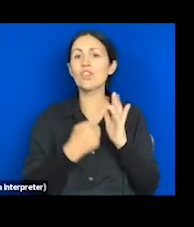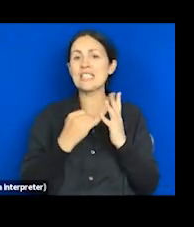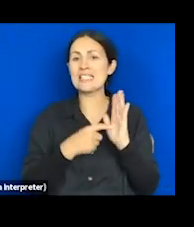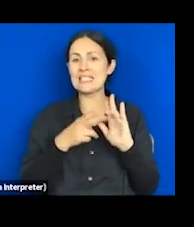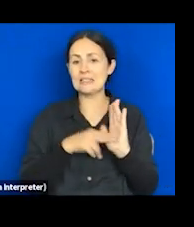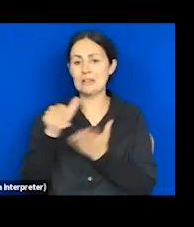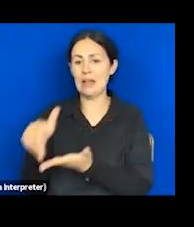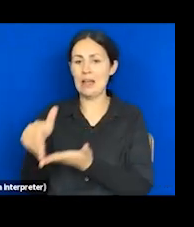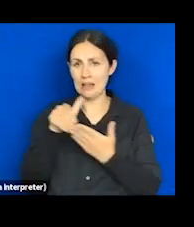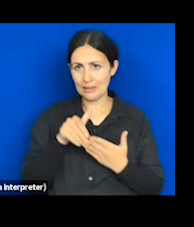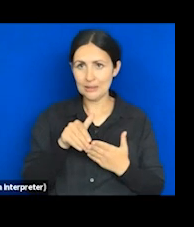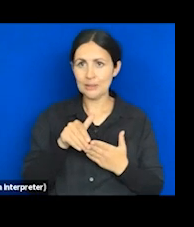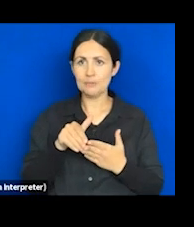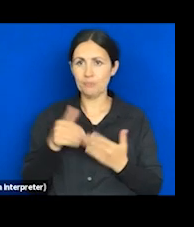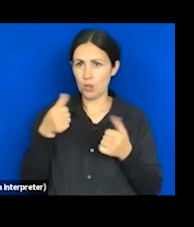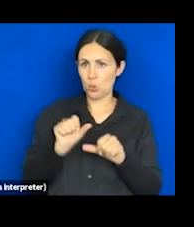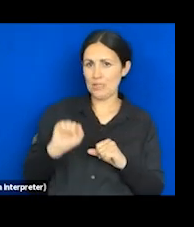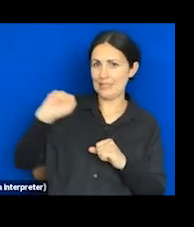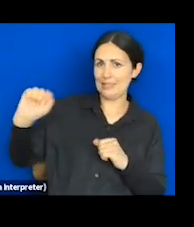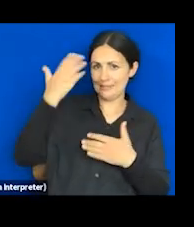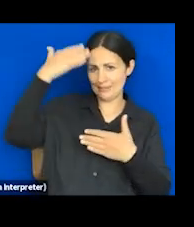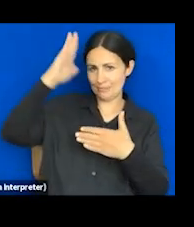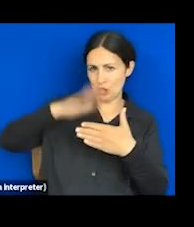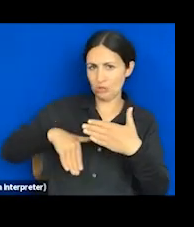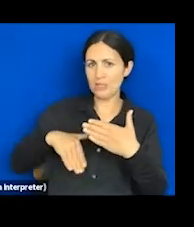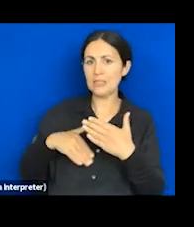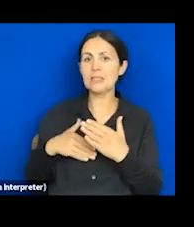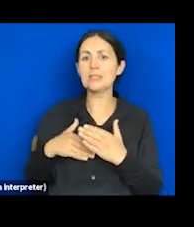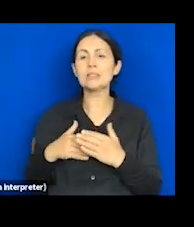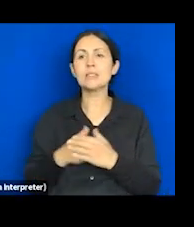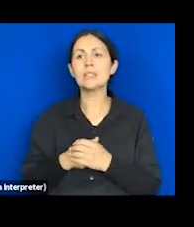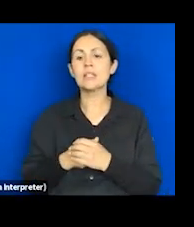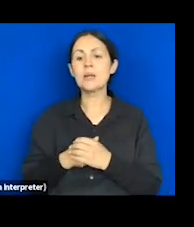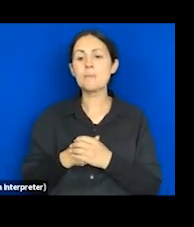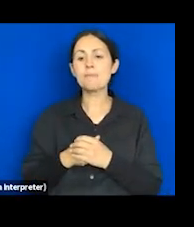and harnessing his, say, unrivaled